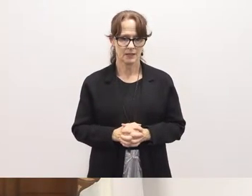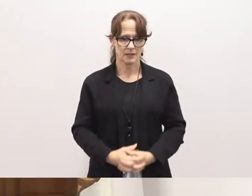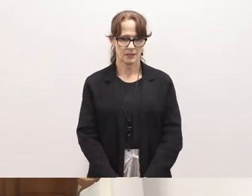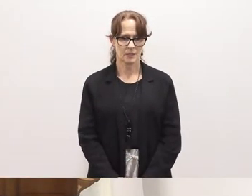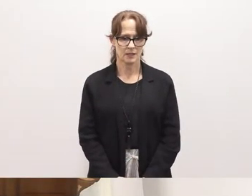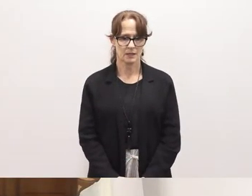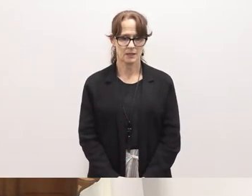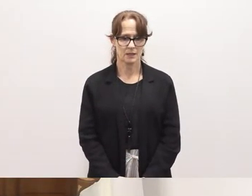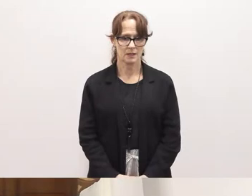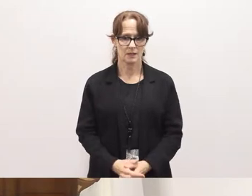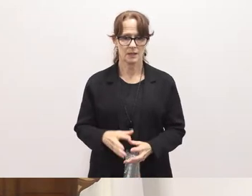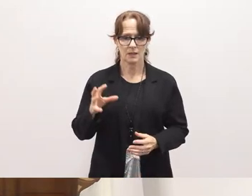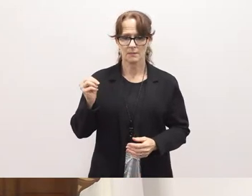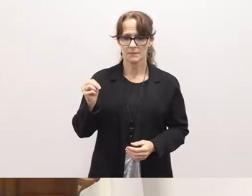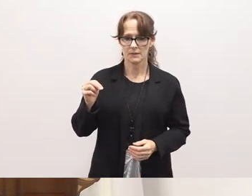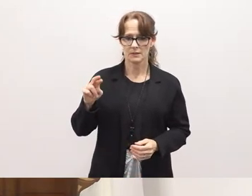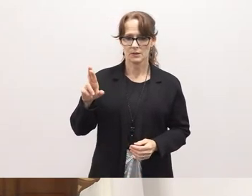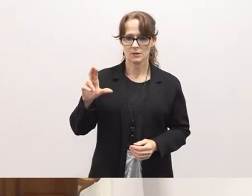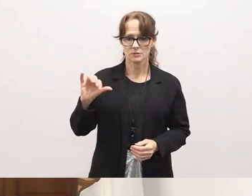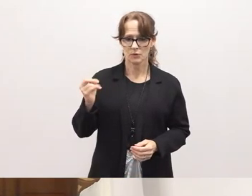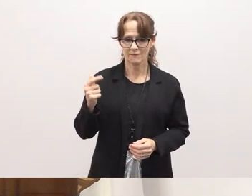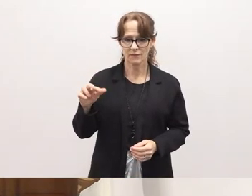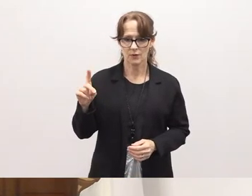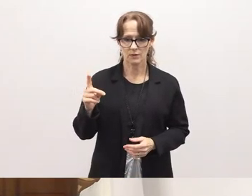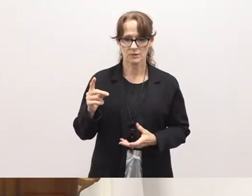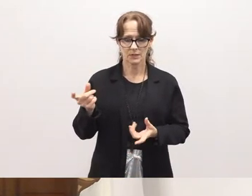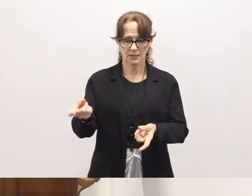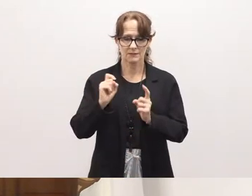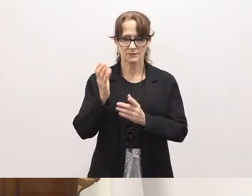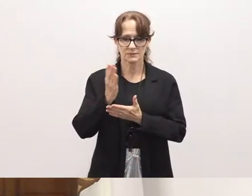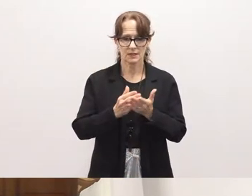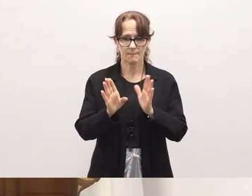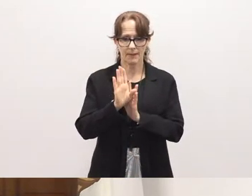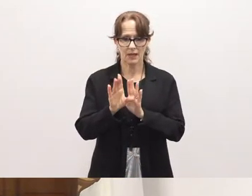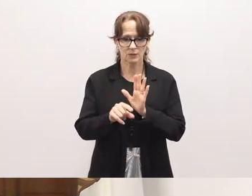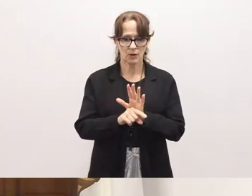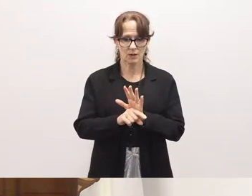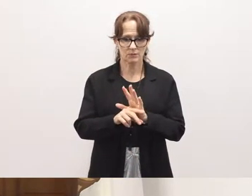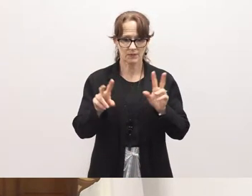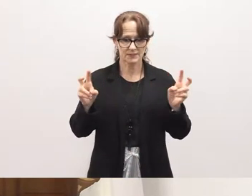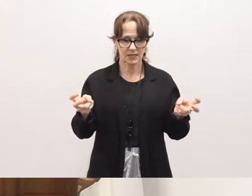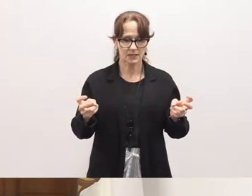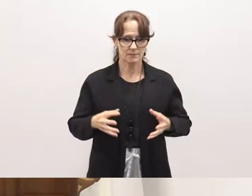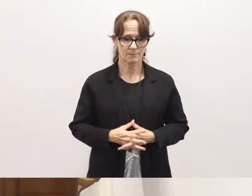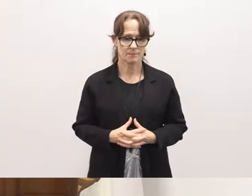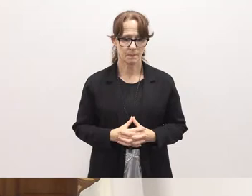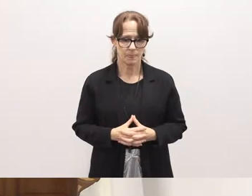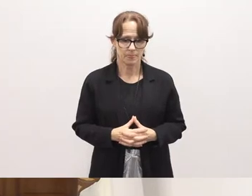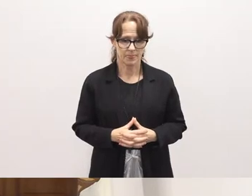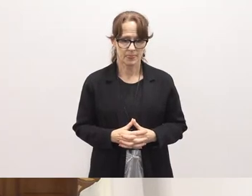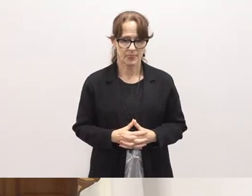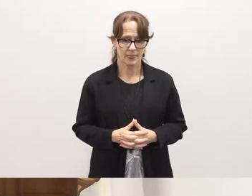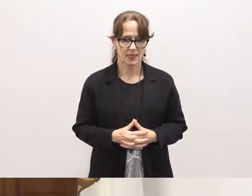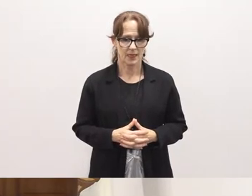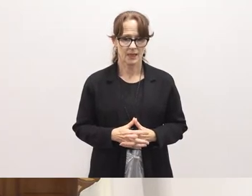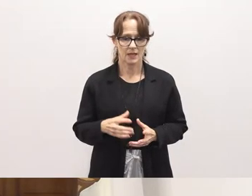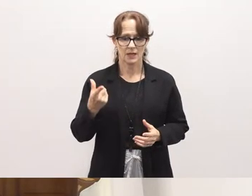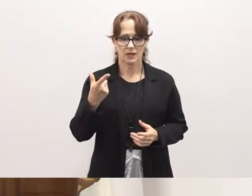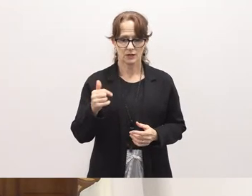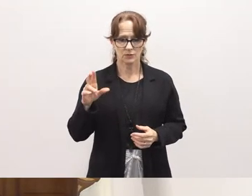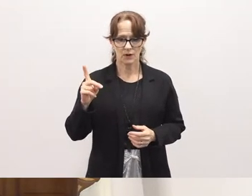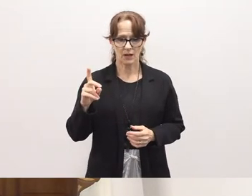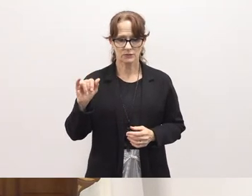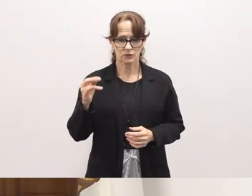Mr. Strumpfer, would you like to give us some background on this item? Sure. The grand jury did